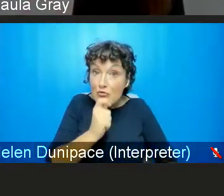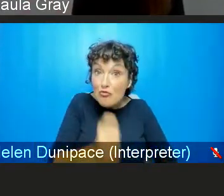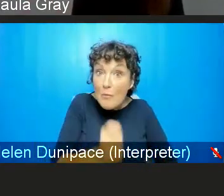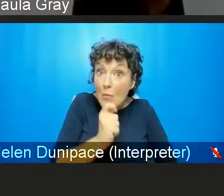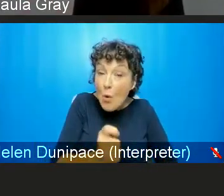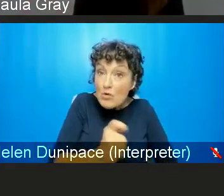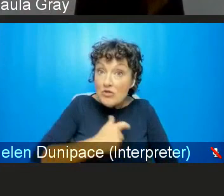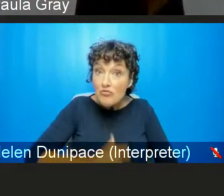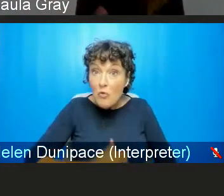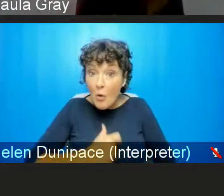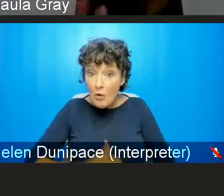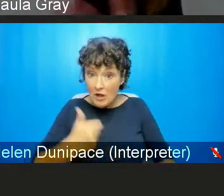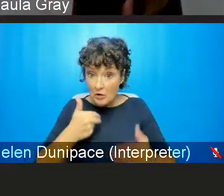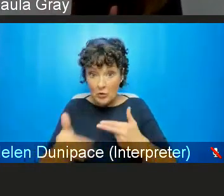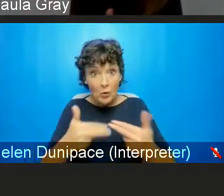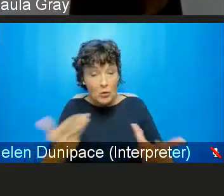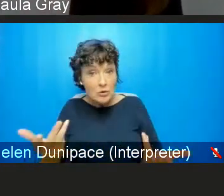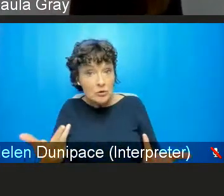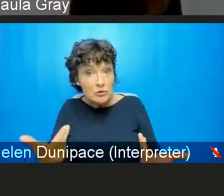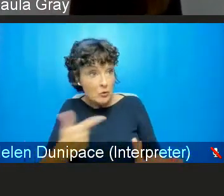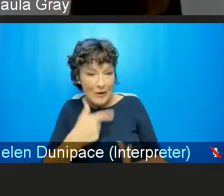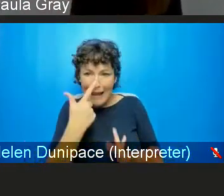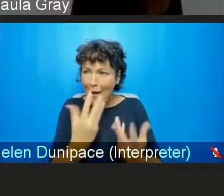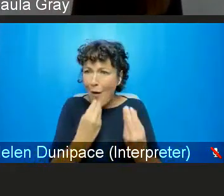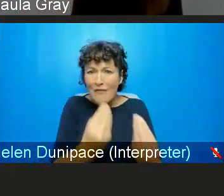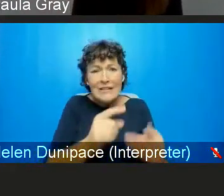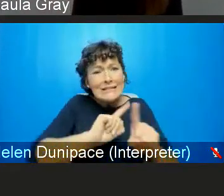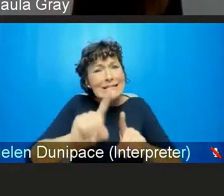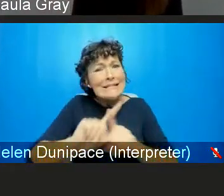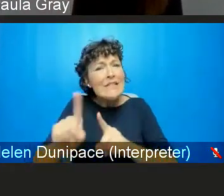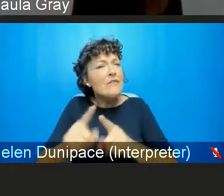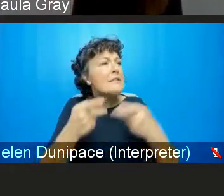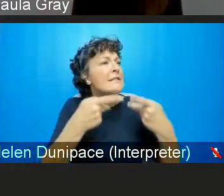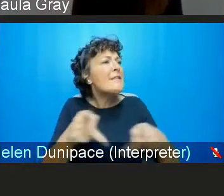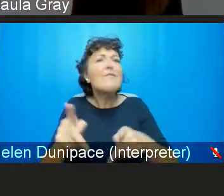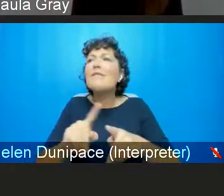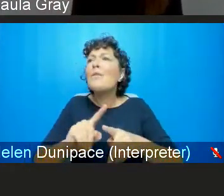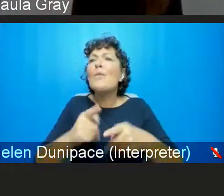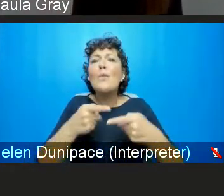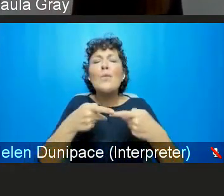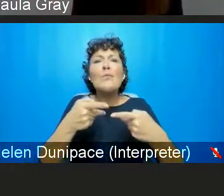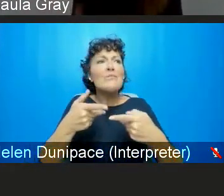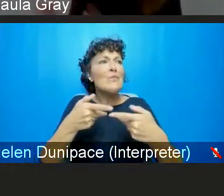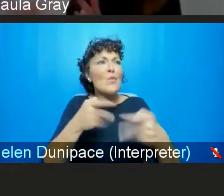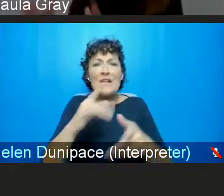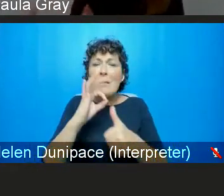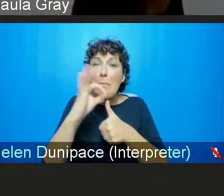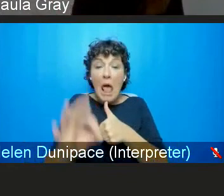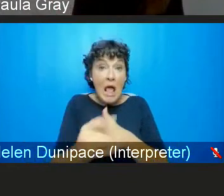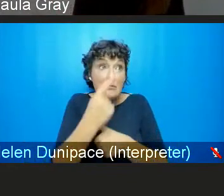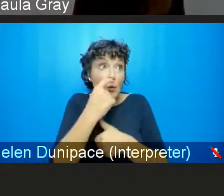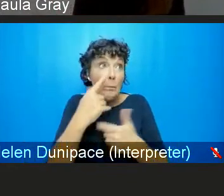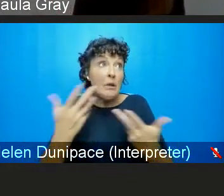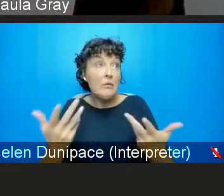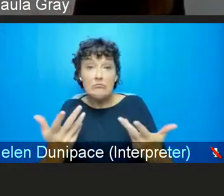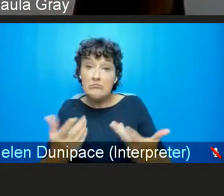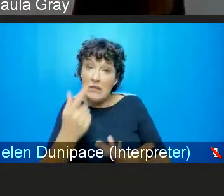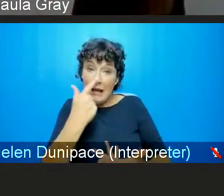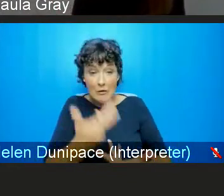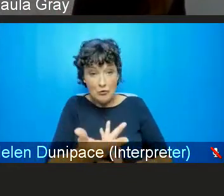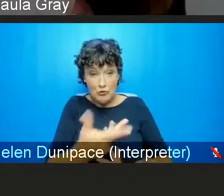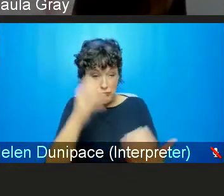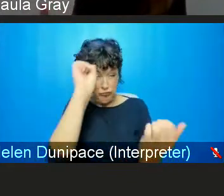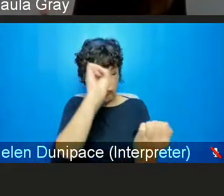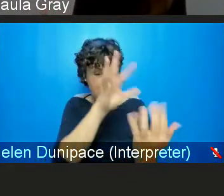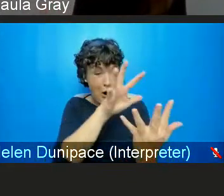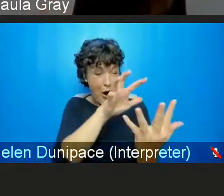content, we can ask them, we can offer different ways of applying. So it may be prohibitive to say to somebody, well, please give us all your skills and experience,